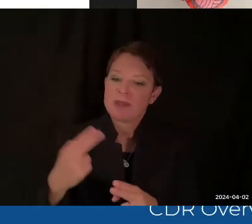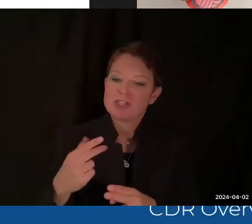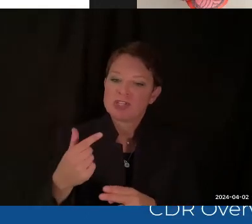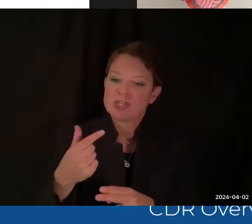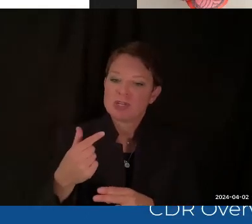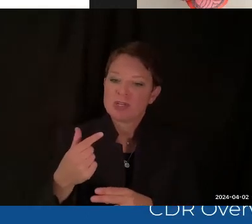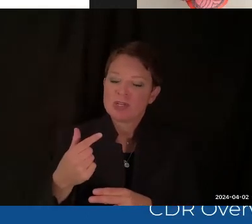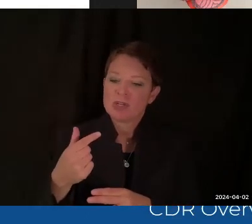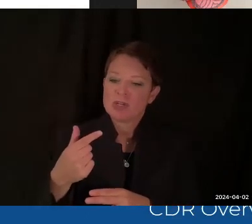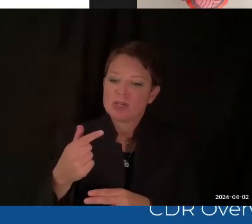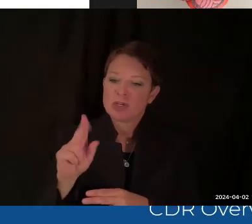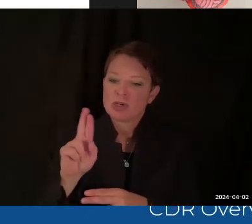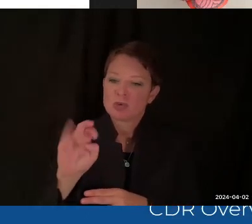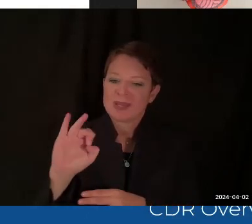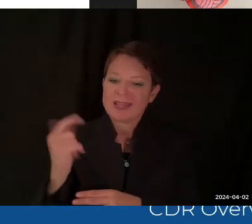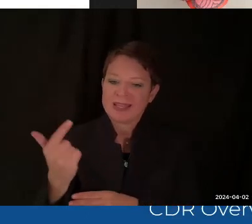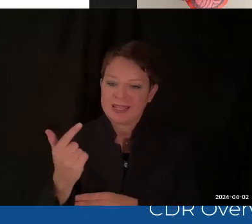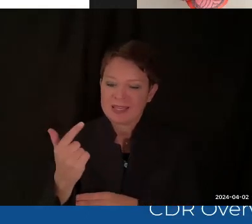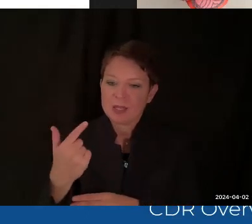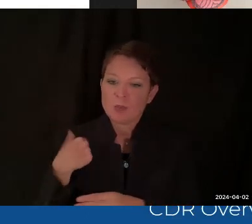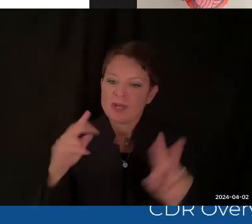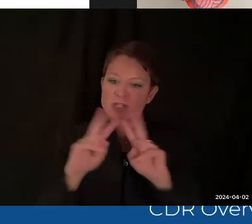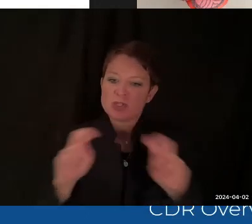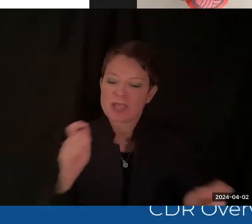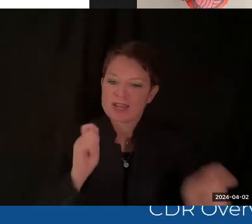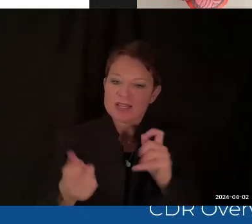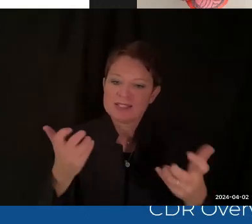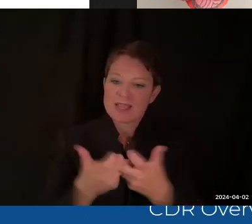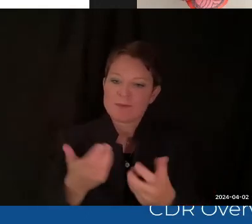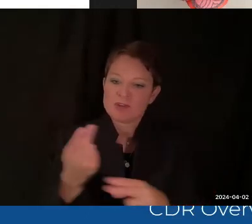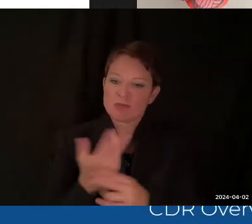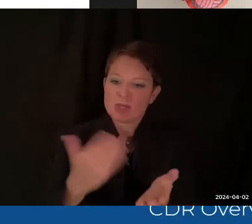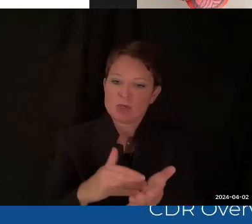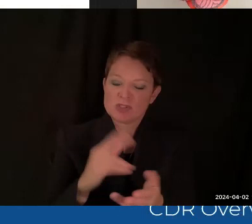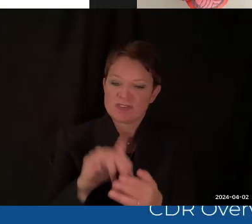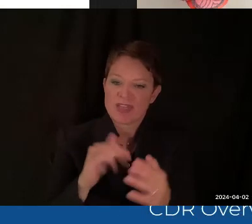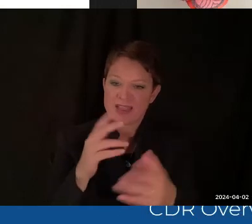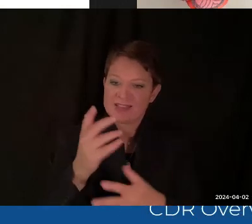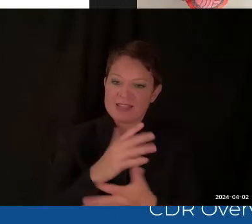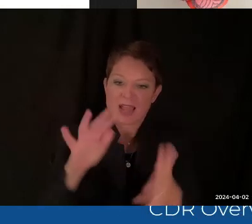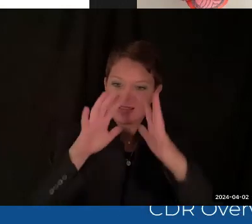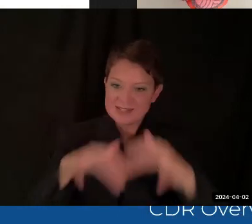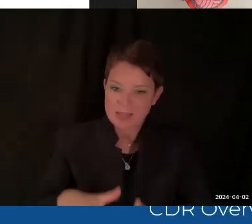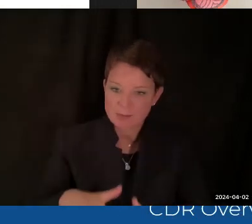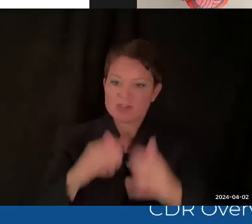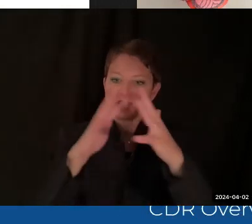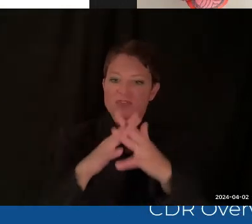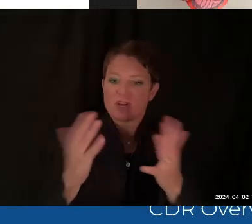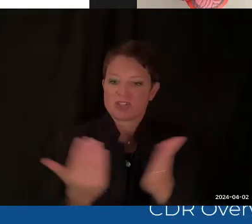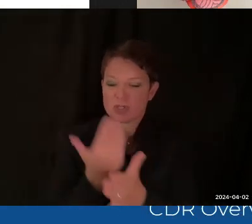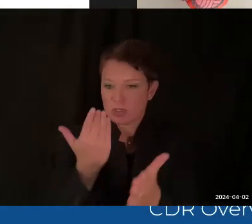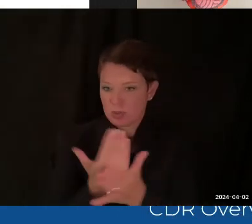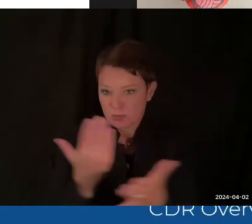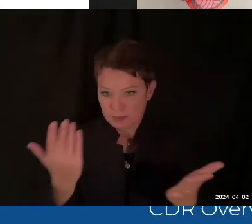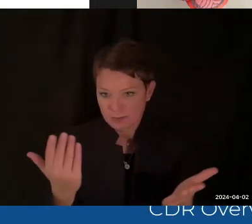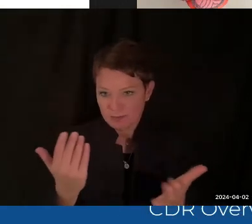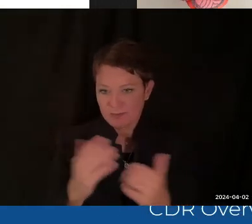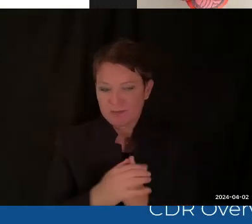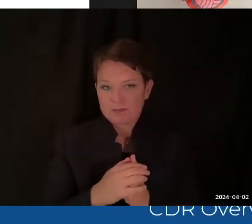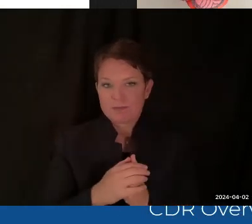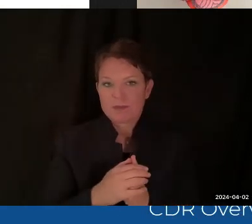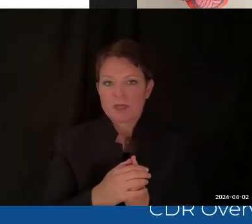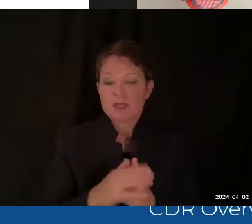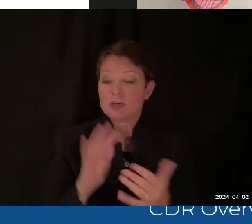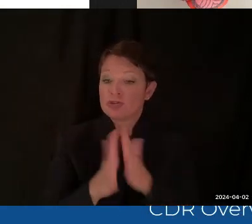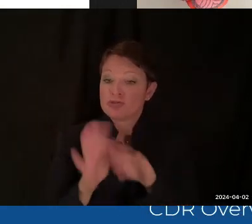greening. If we're worried about greening, then we should look at adaptive reuse for that site, not demolition and construction anew.